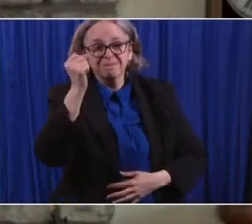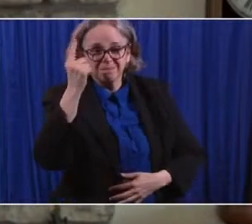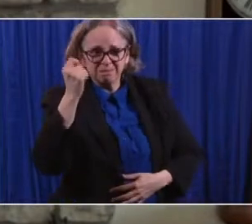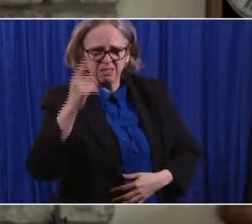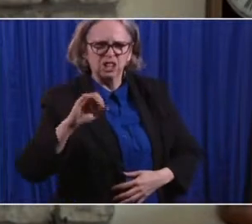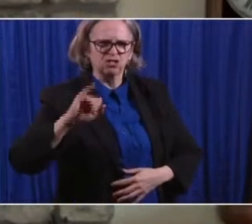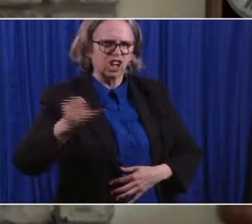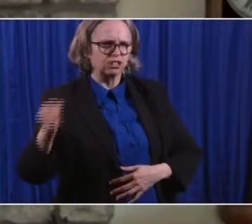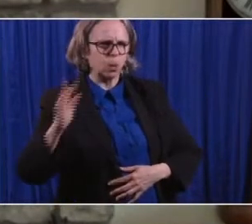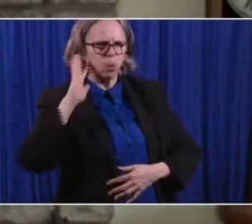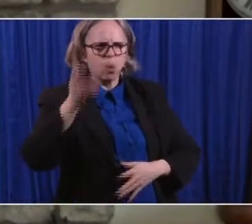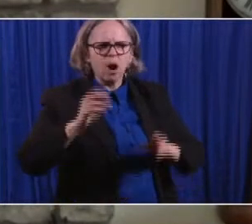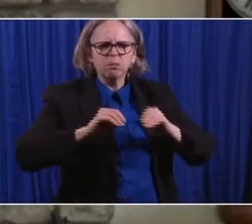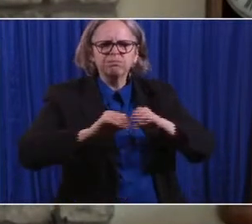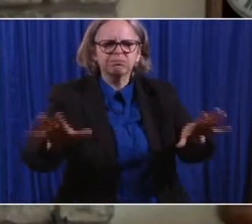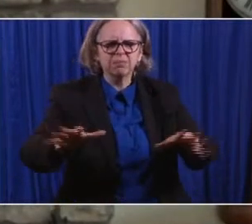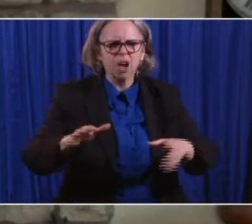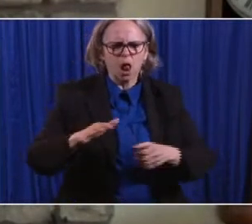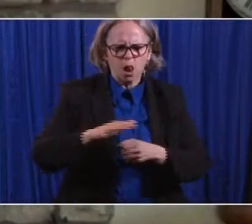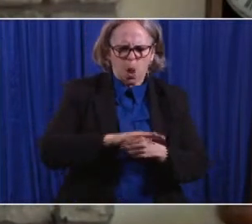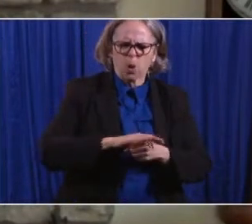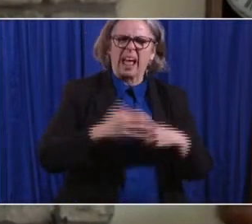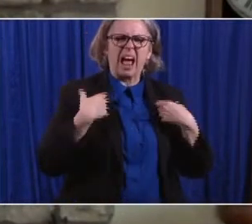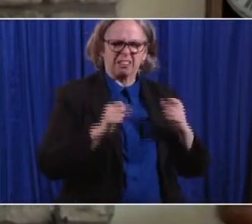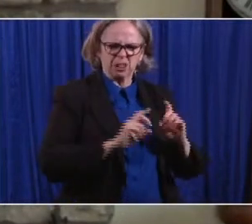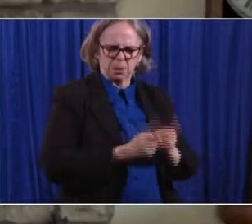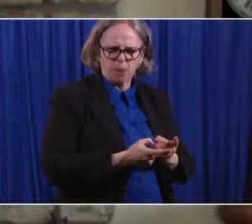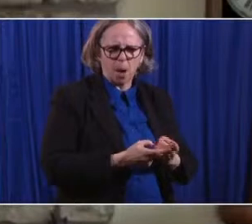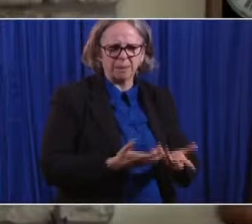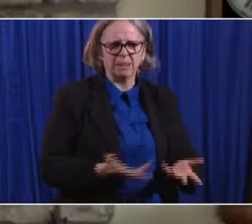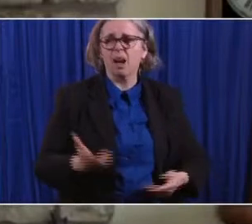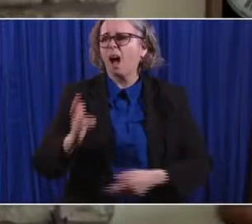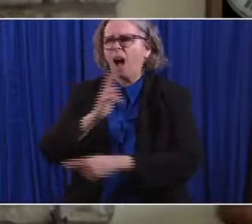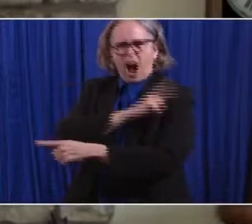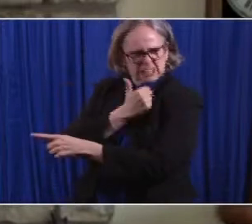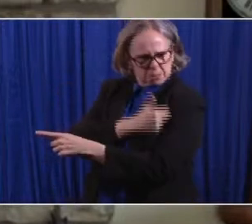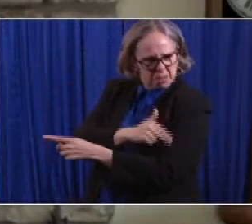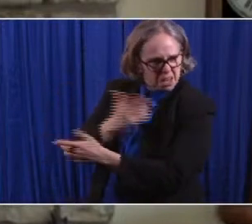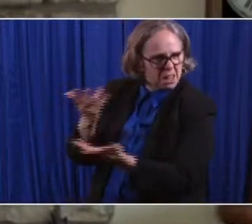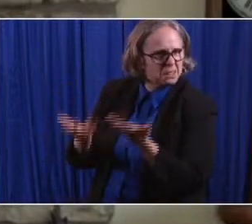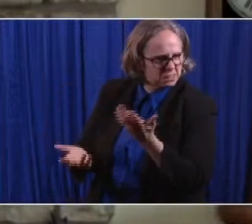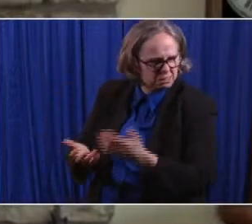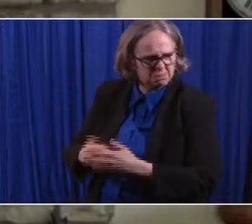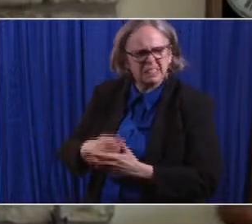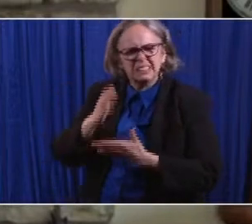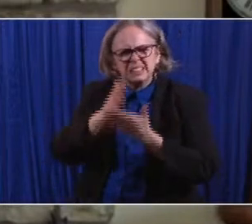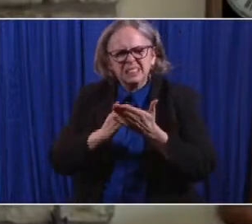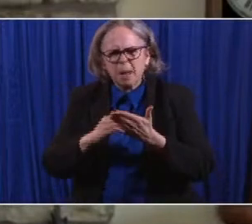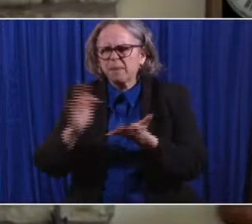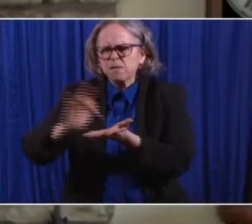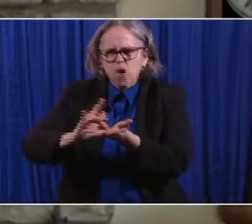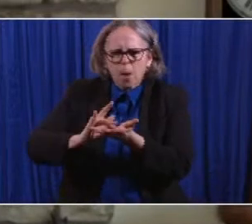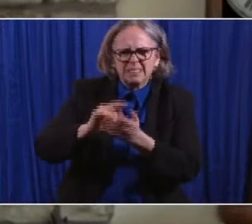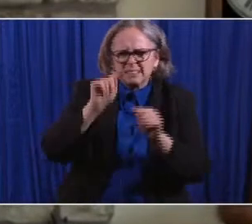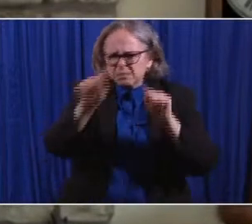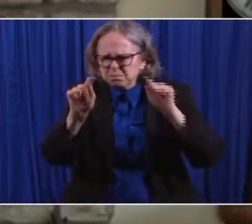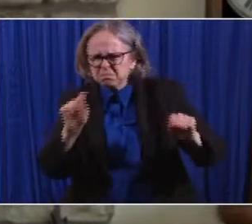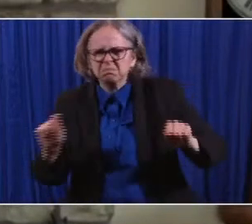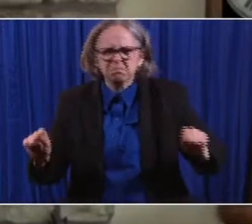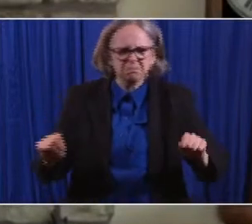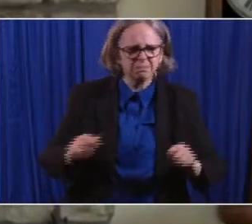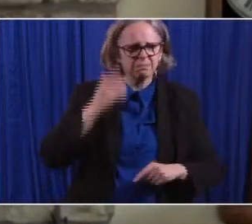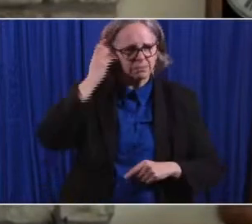health departments, to our hospitals, as well as to some of our chain pharmacies. So it's going out, as I